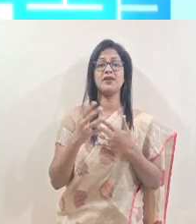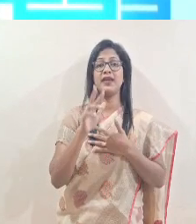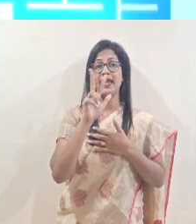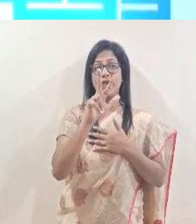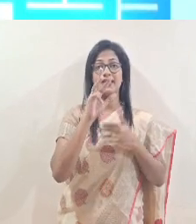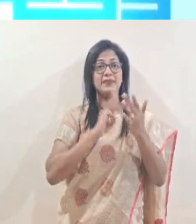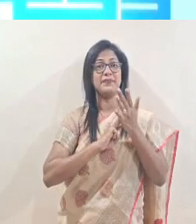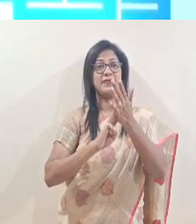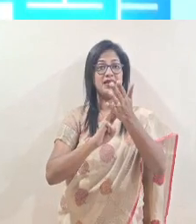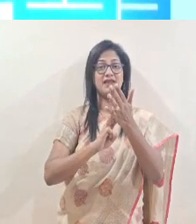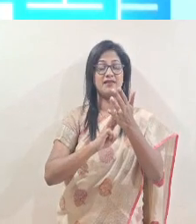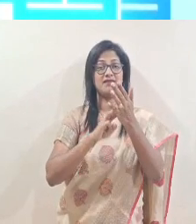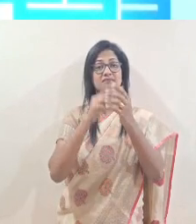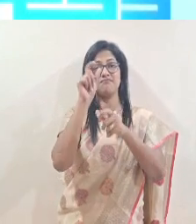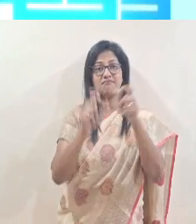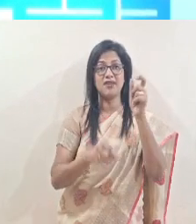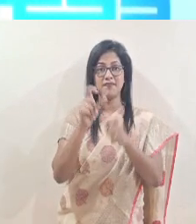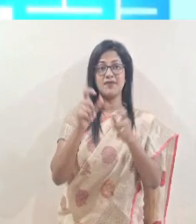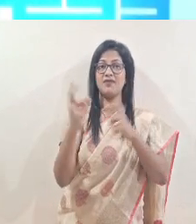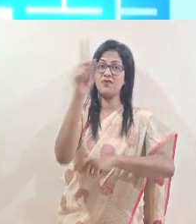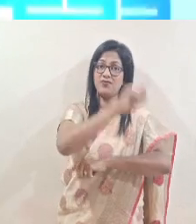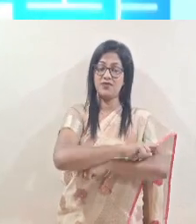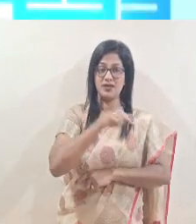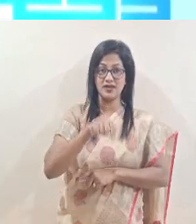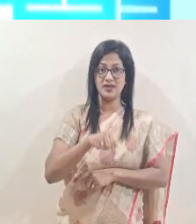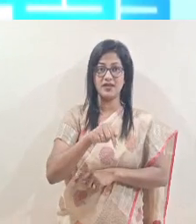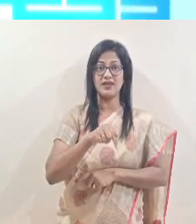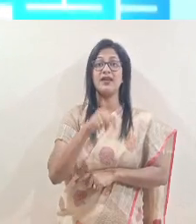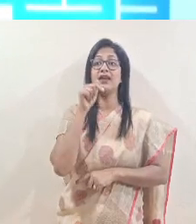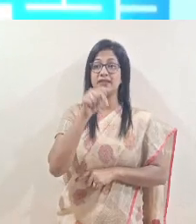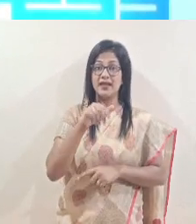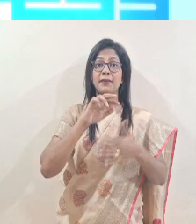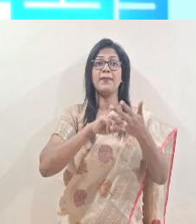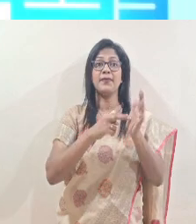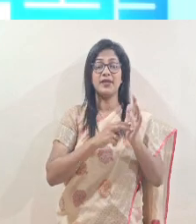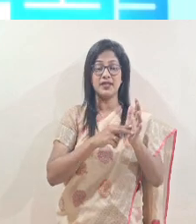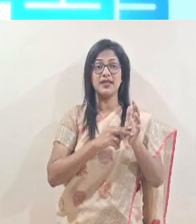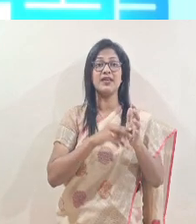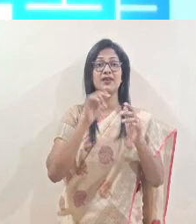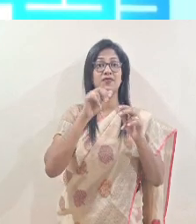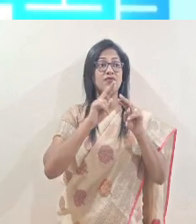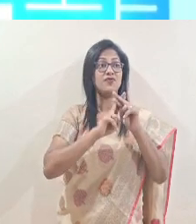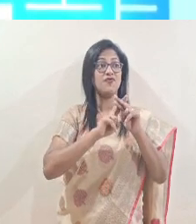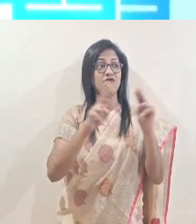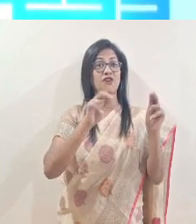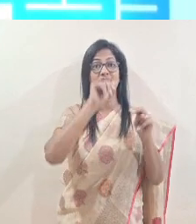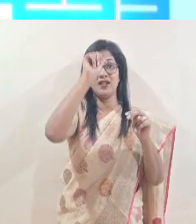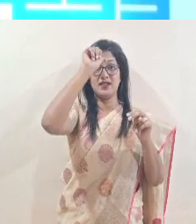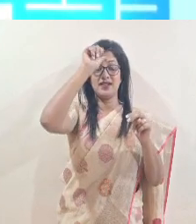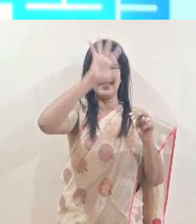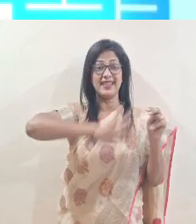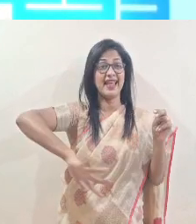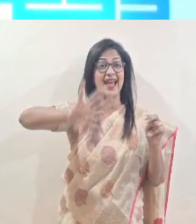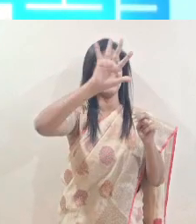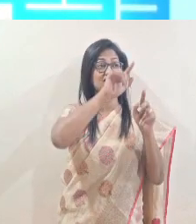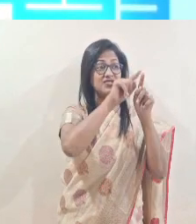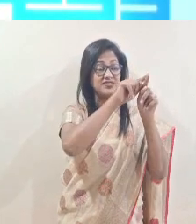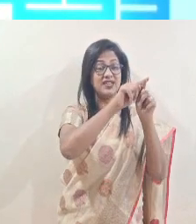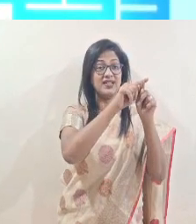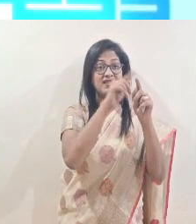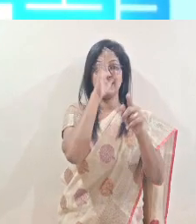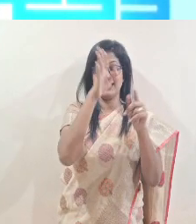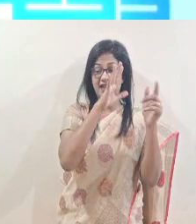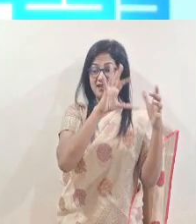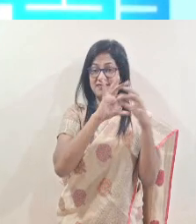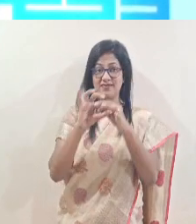8 million people per day, which is 1/3 of the total what the national rail carries per day. So it's very unique